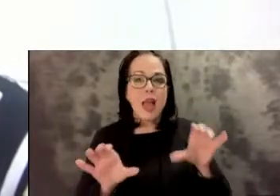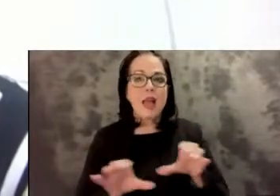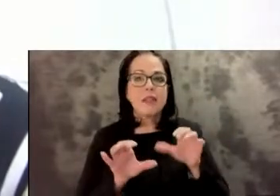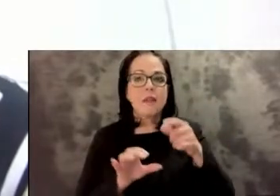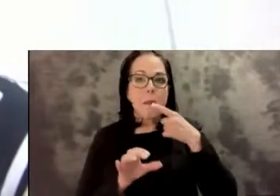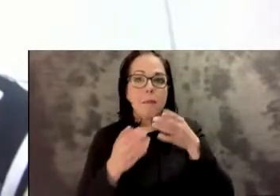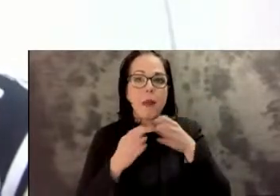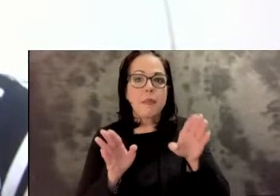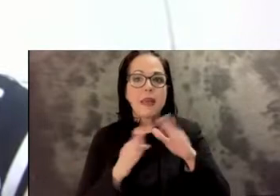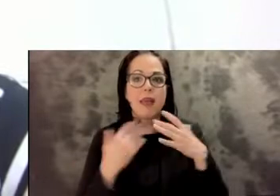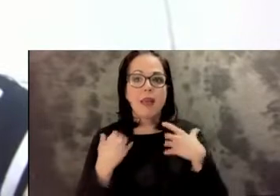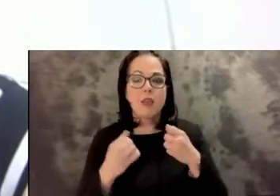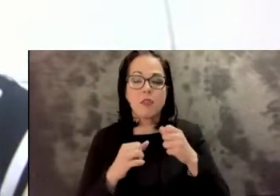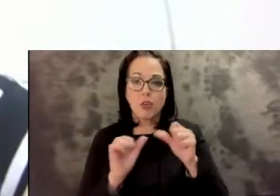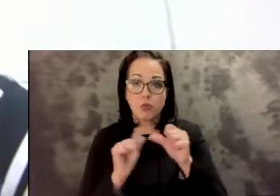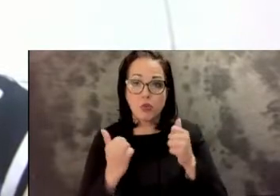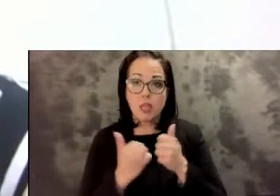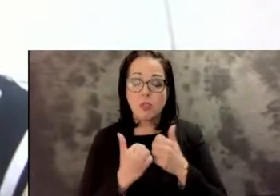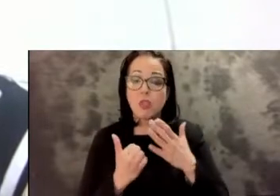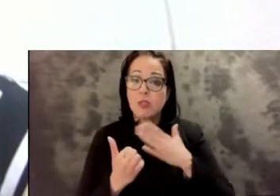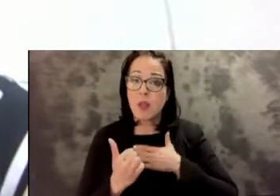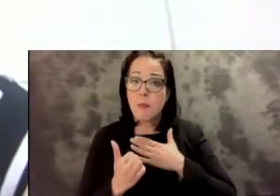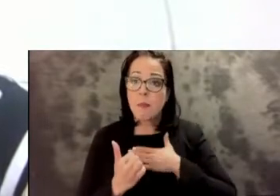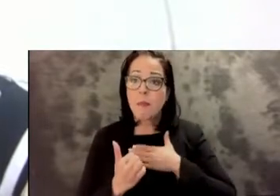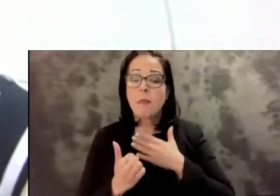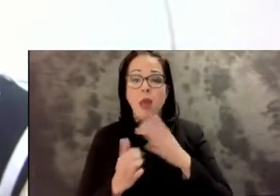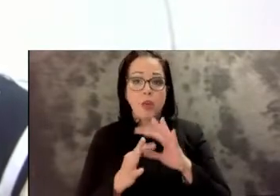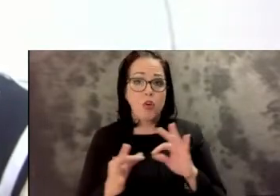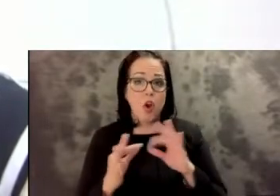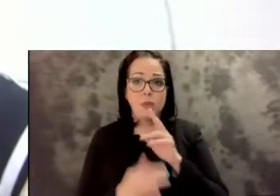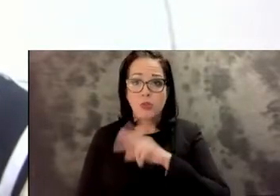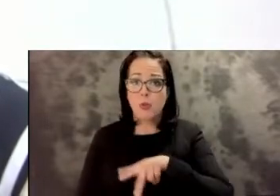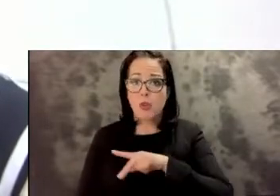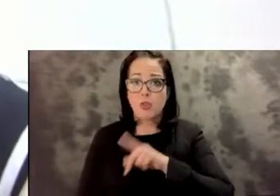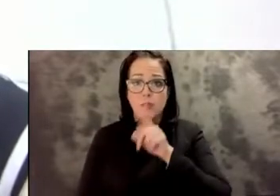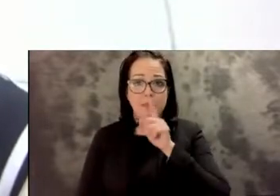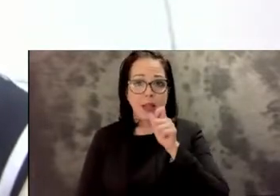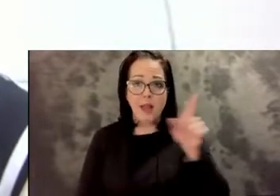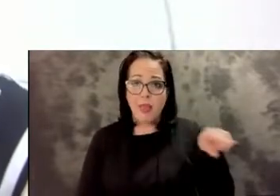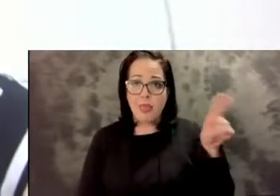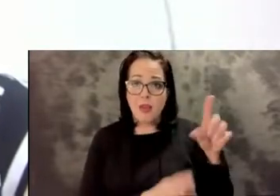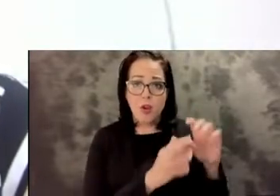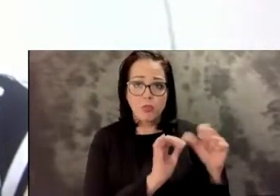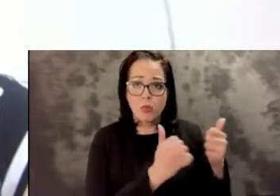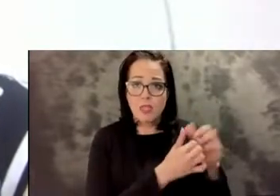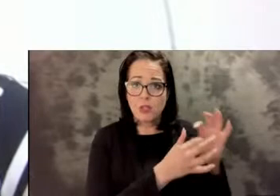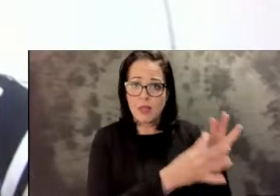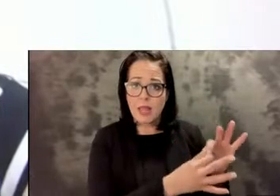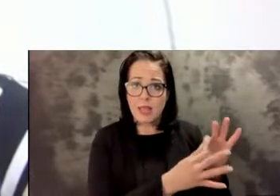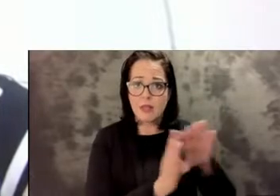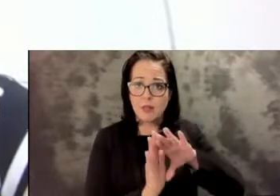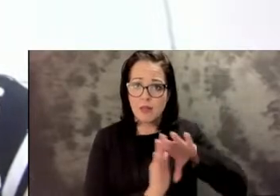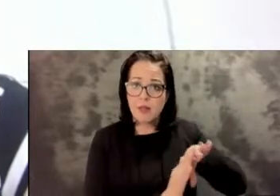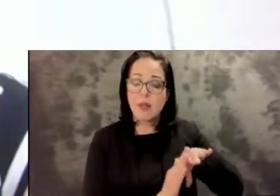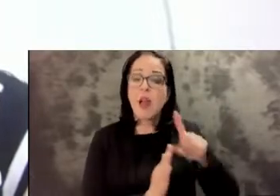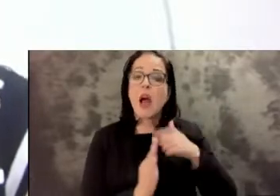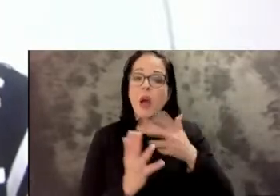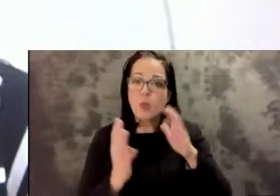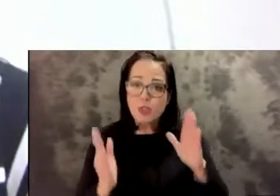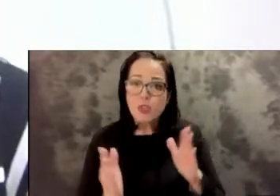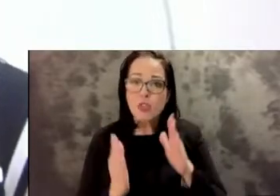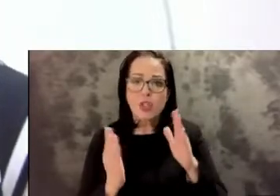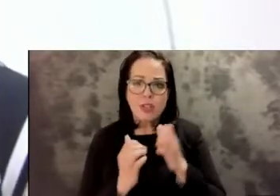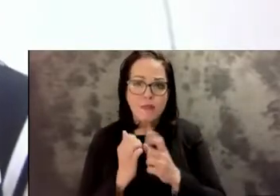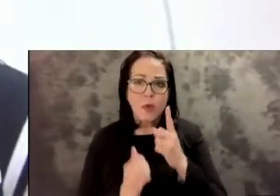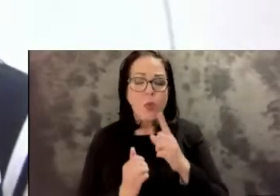Association. But my comments are personal, not on behalf of the association. I want to encourage everyone to join